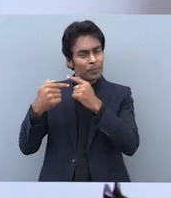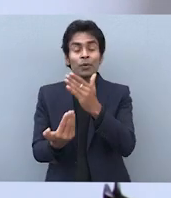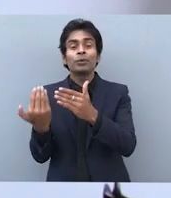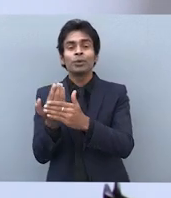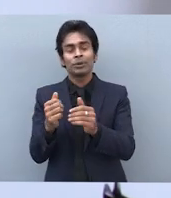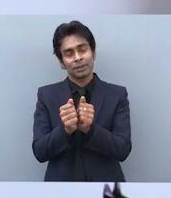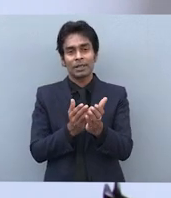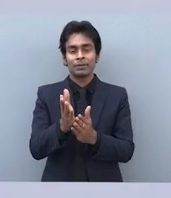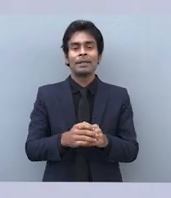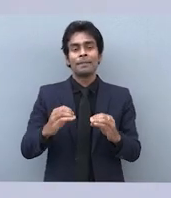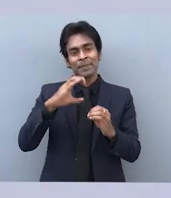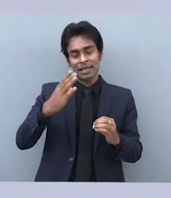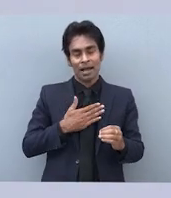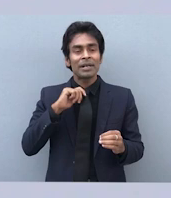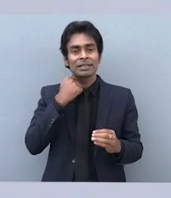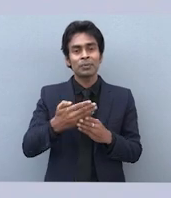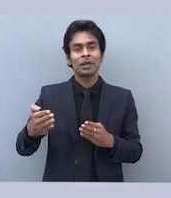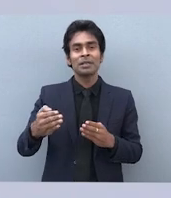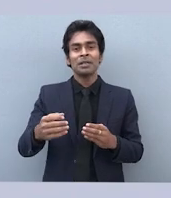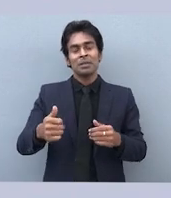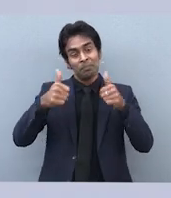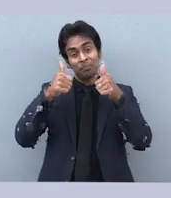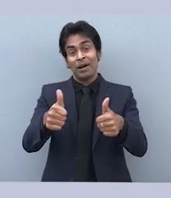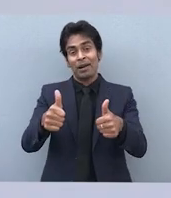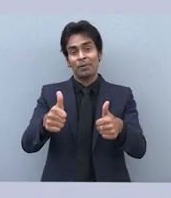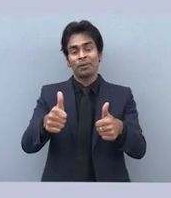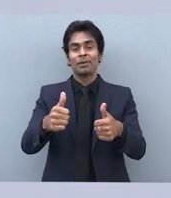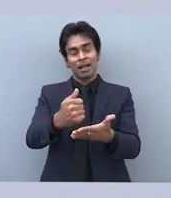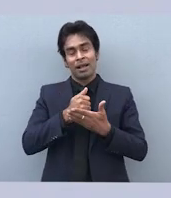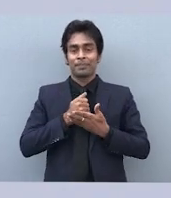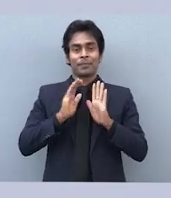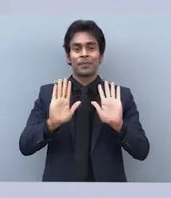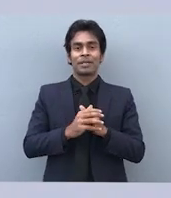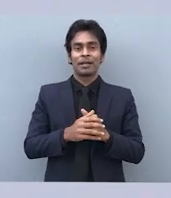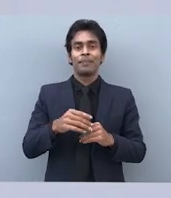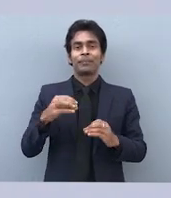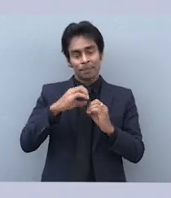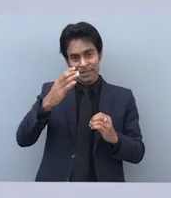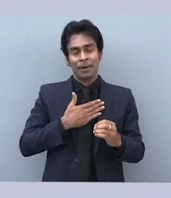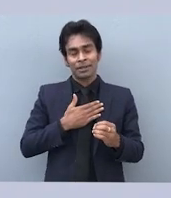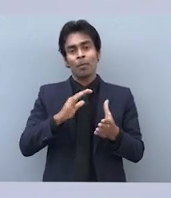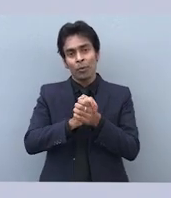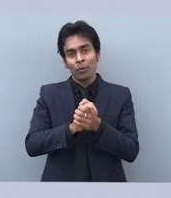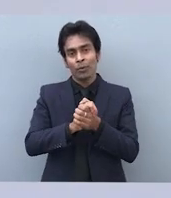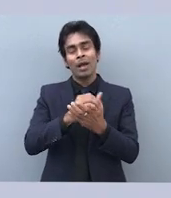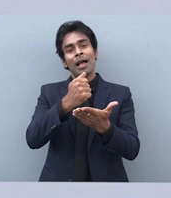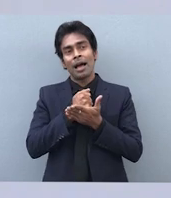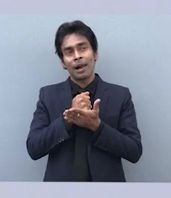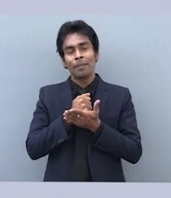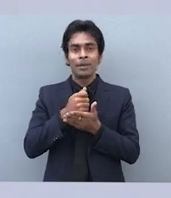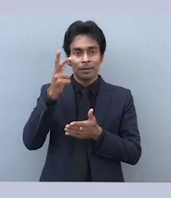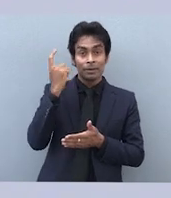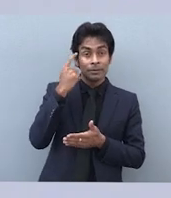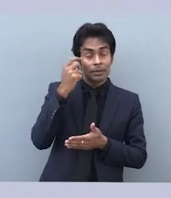Bangladesh initiative. For me, the British Council has left a lifelong impact. I see it as a